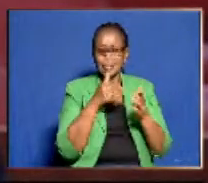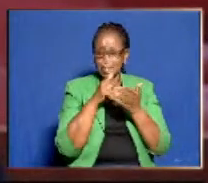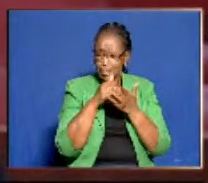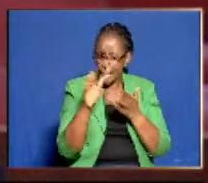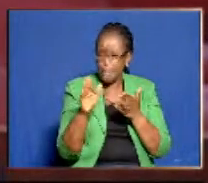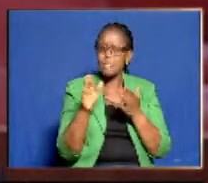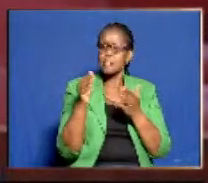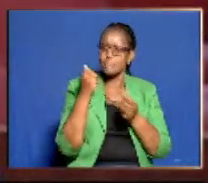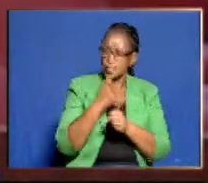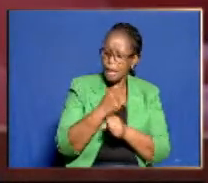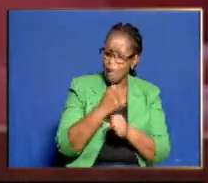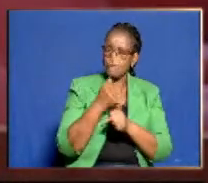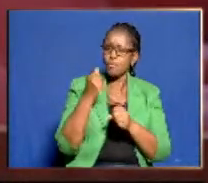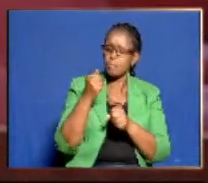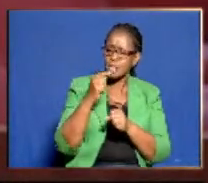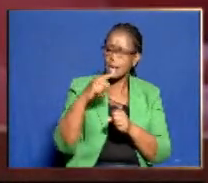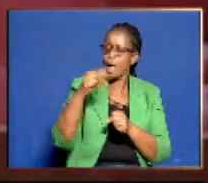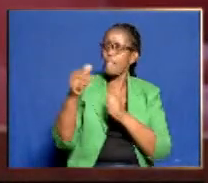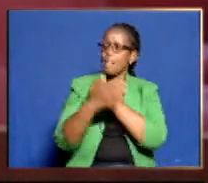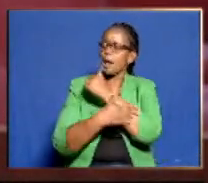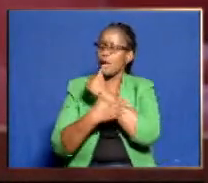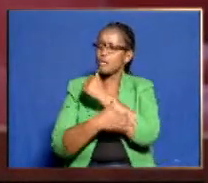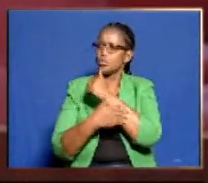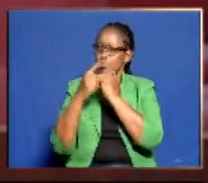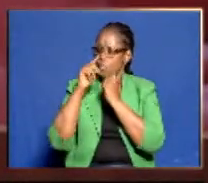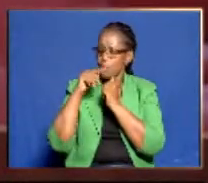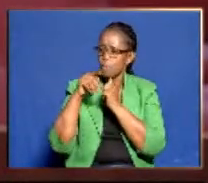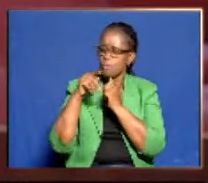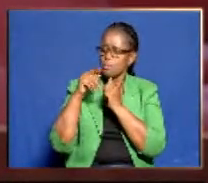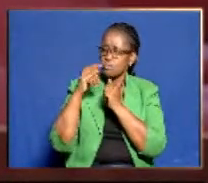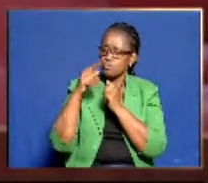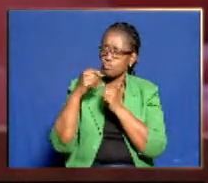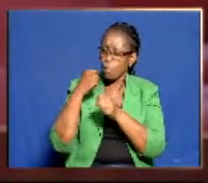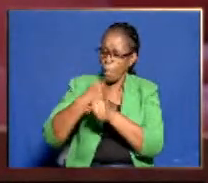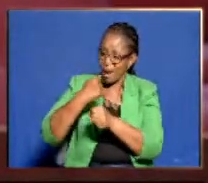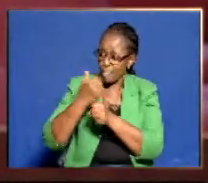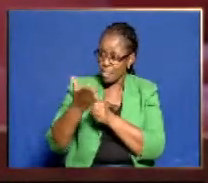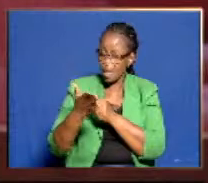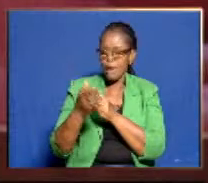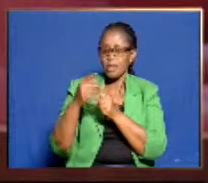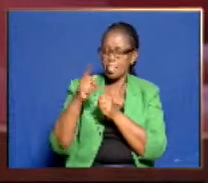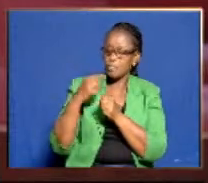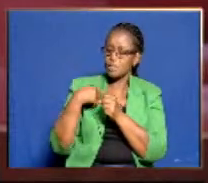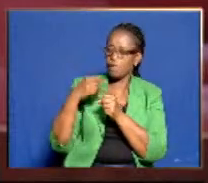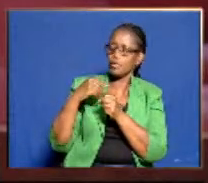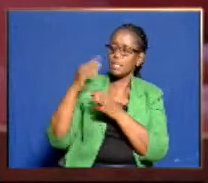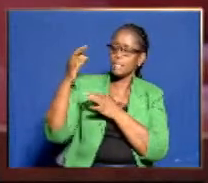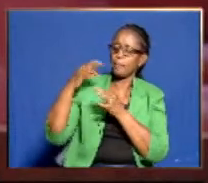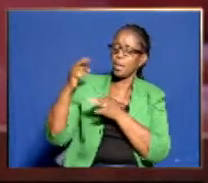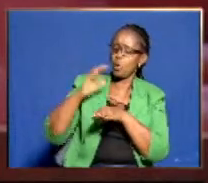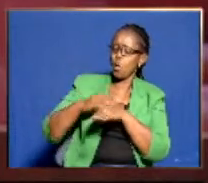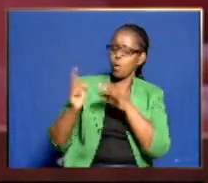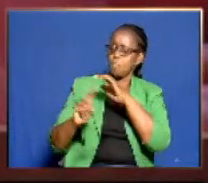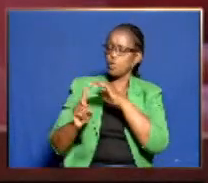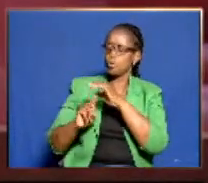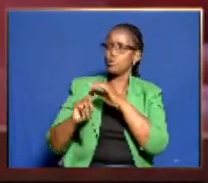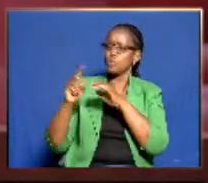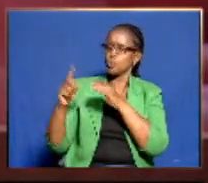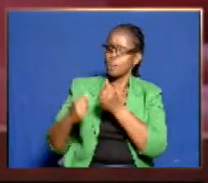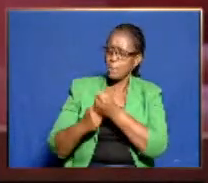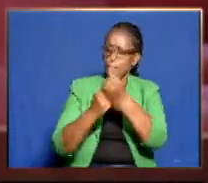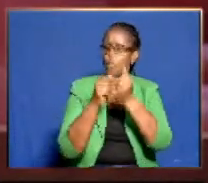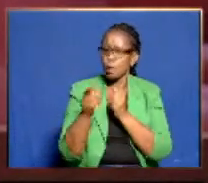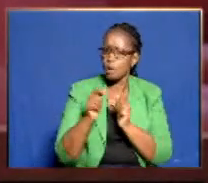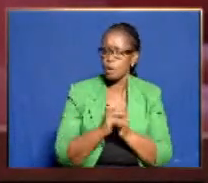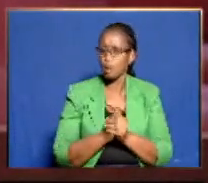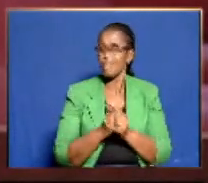embassies, Honorable Speaker, they have had to get the Minister of Foreign Affairs to finance their operations, which eats up into their